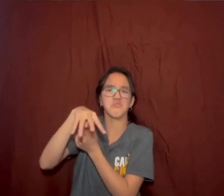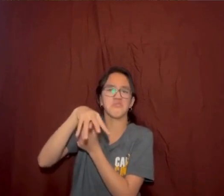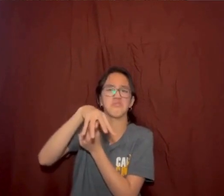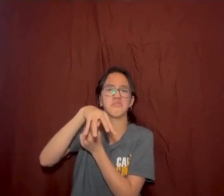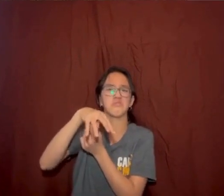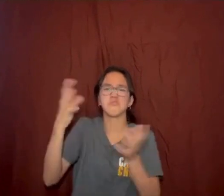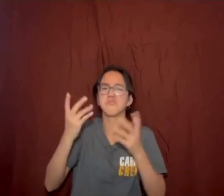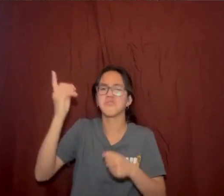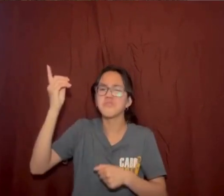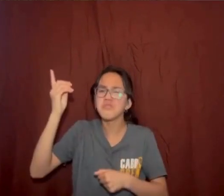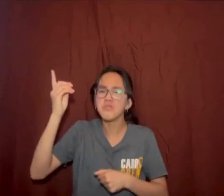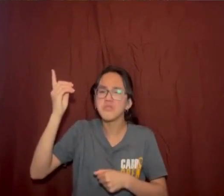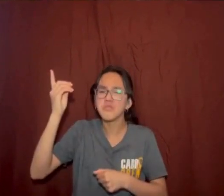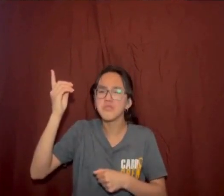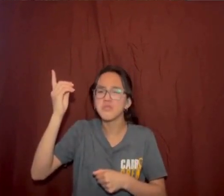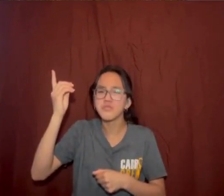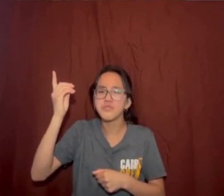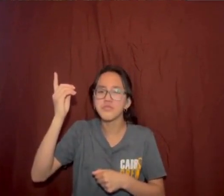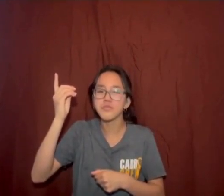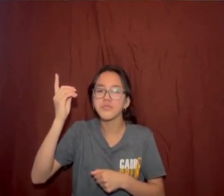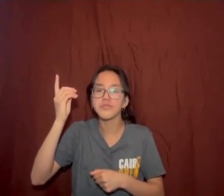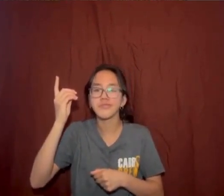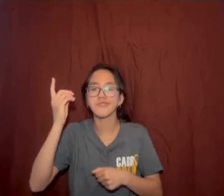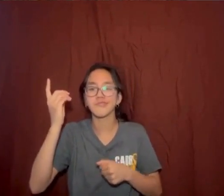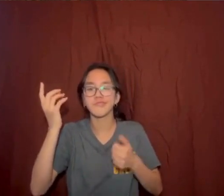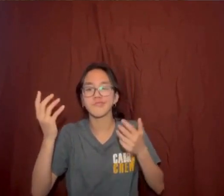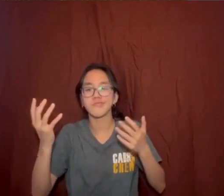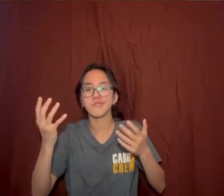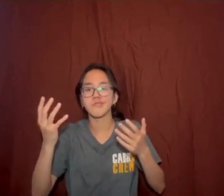It kind of looks like a plant,